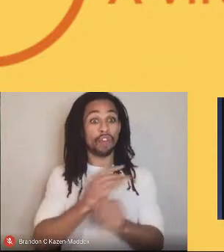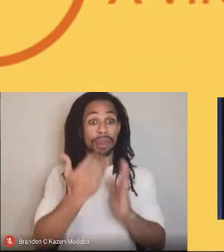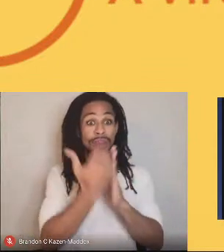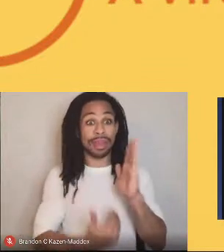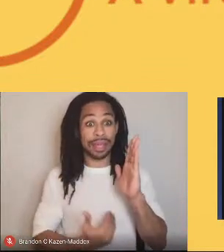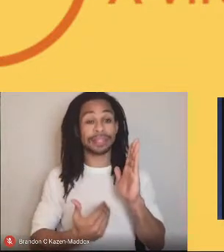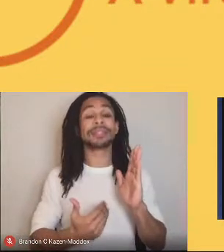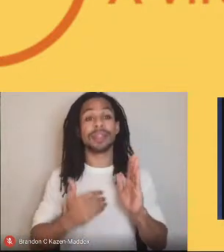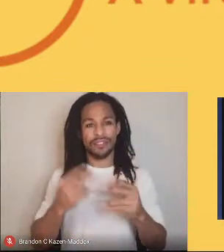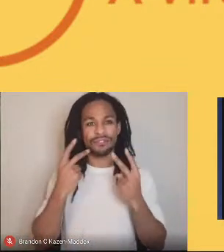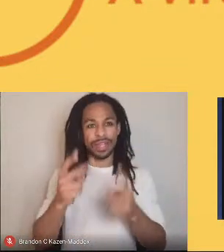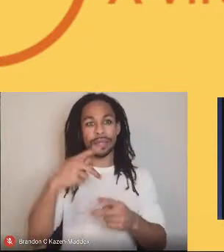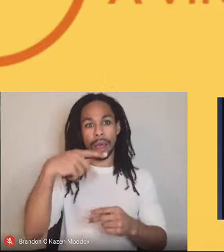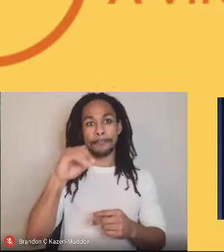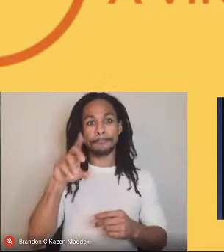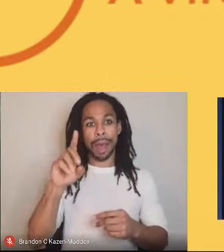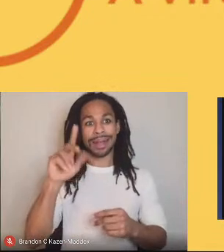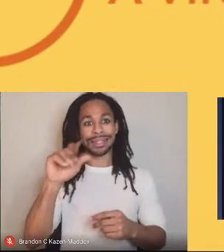podtales.org. That's